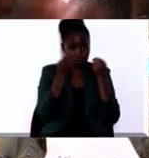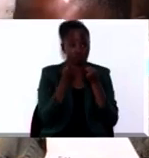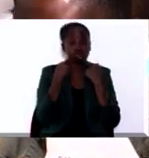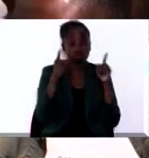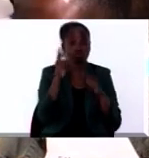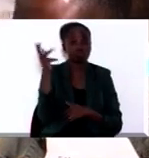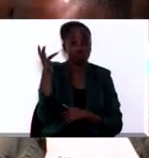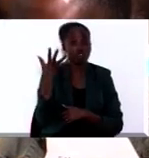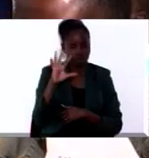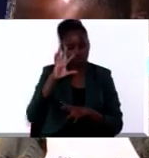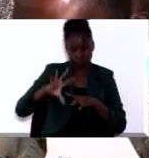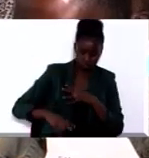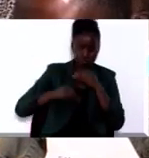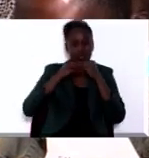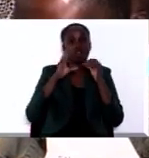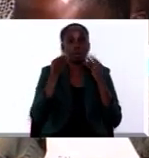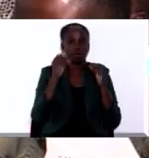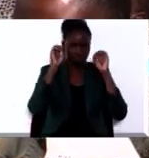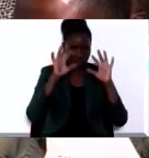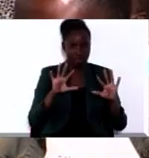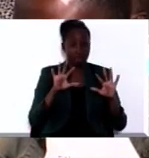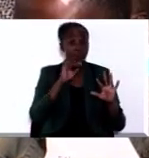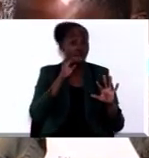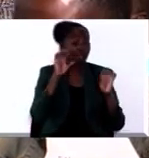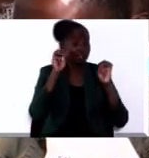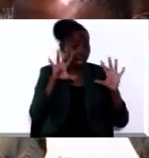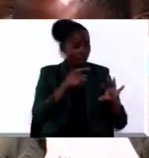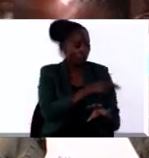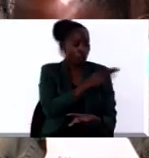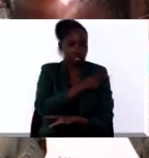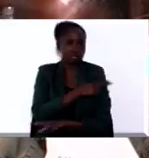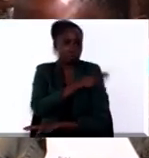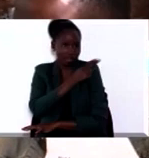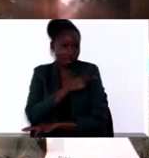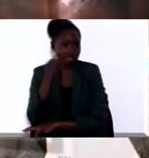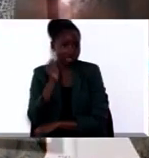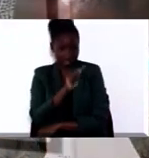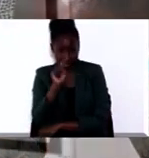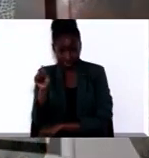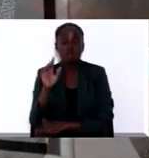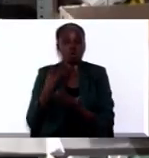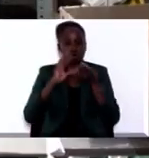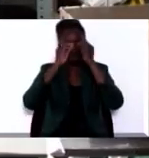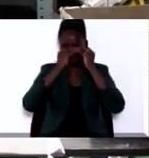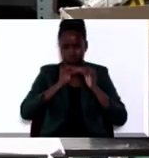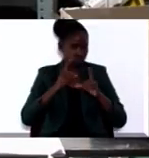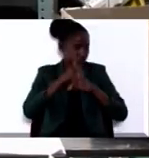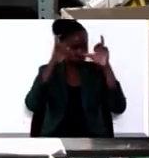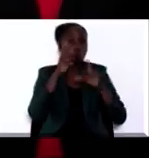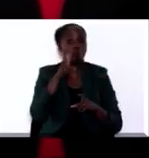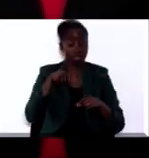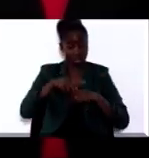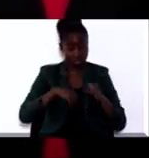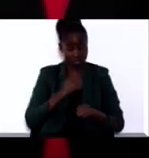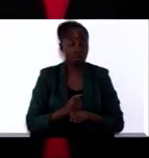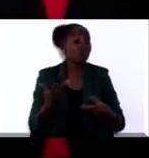has doubled the number to 10. So 10 hospitals will undergo major renovations this year in Gauteng